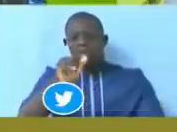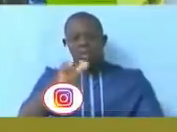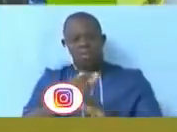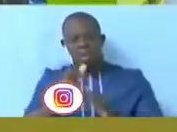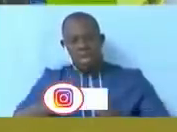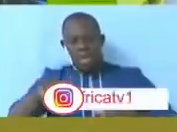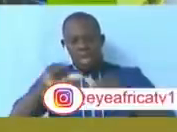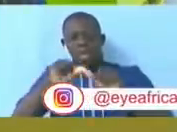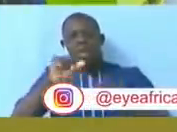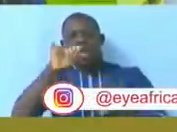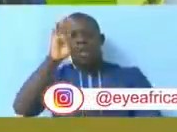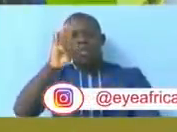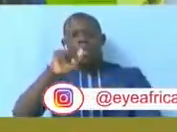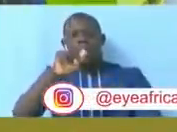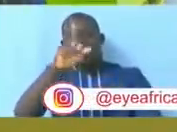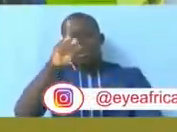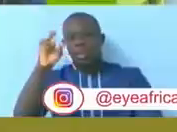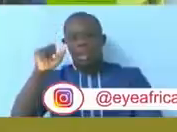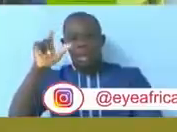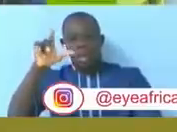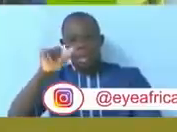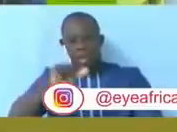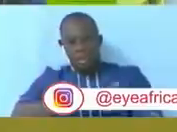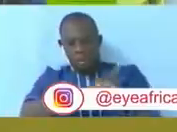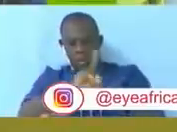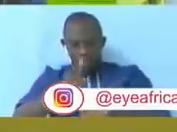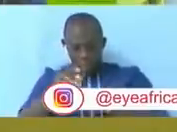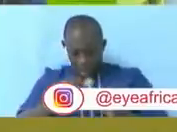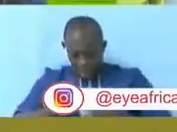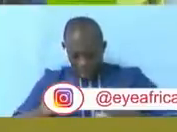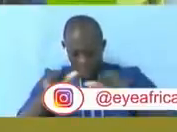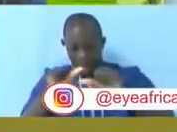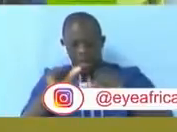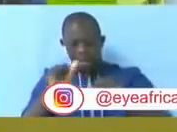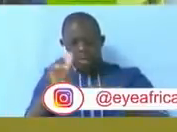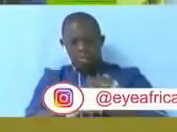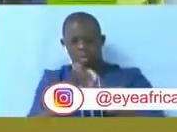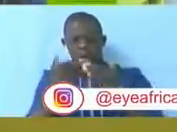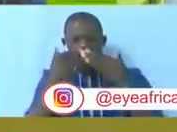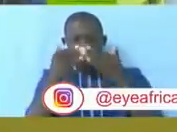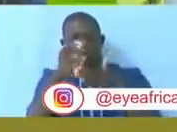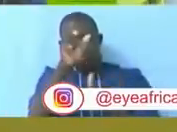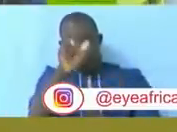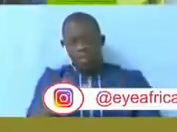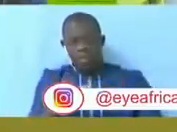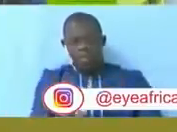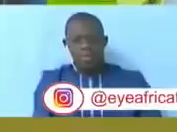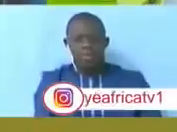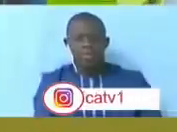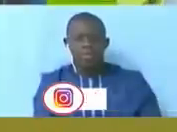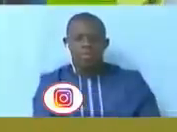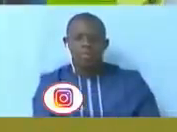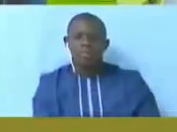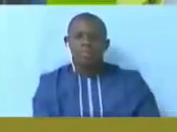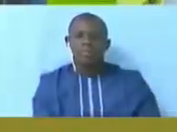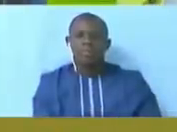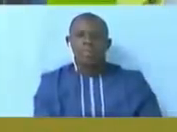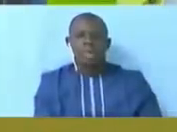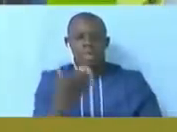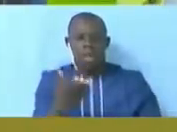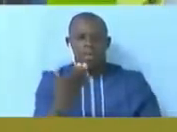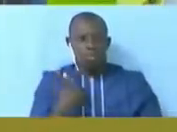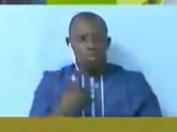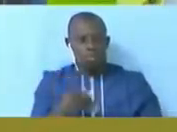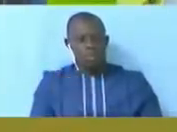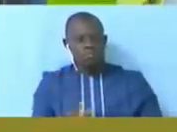area. Nyin sunguto nyin wole NIA la mealon ko atel be Badala Park jamma famola jang atel o NIA nyin kalamutande. They went and attacked